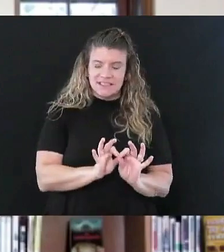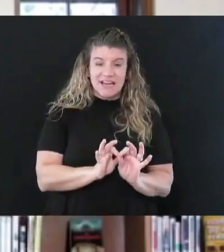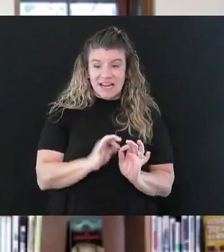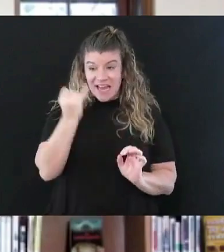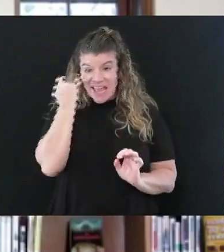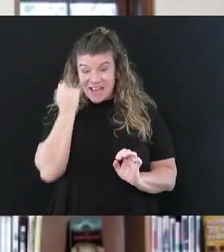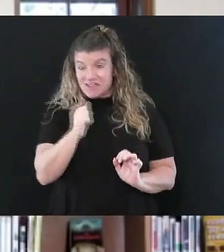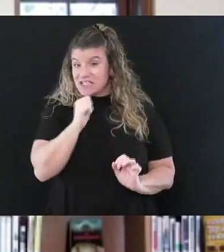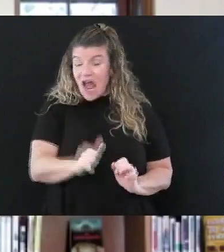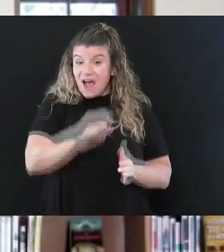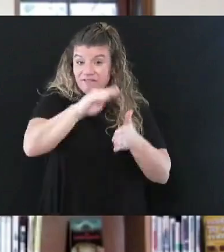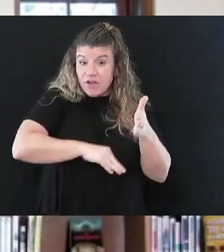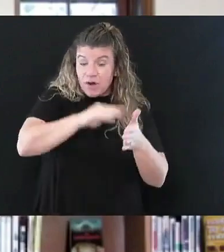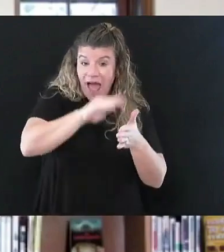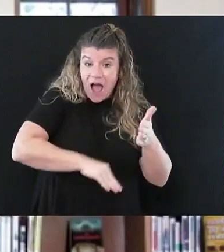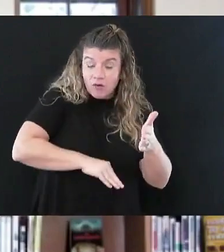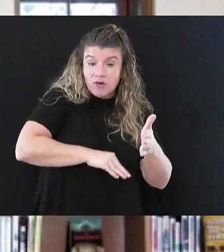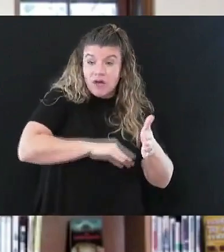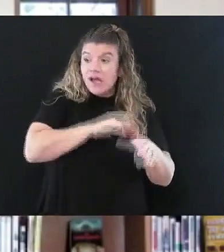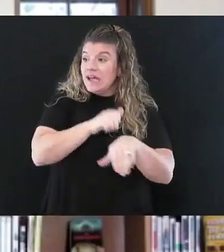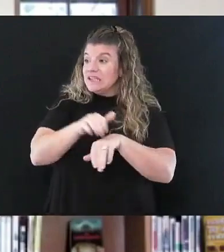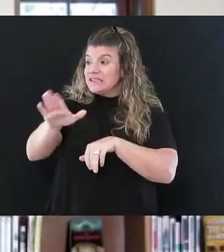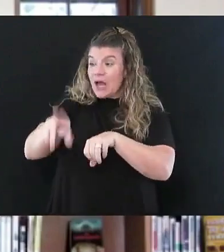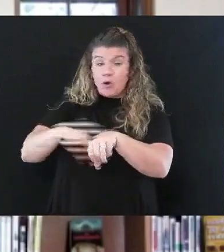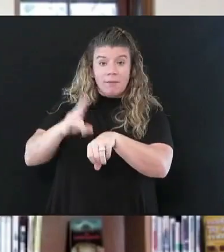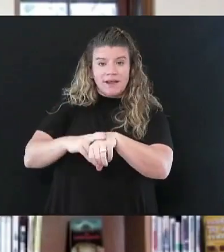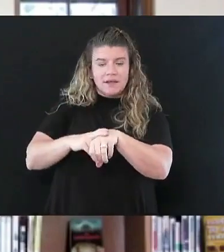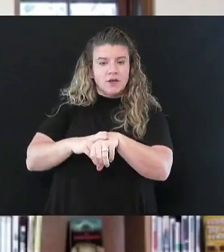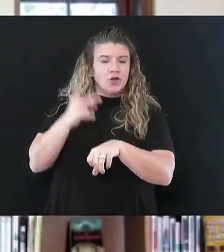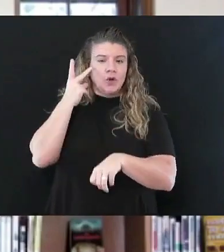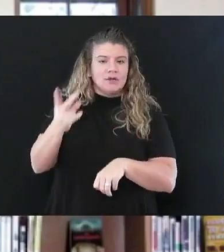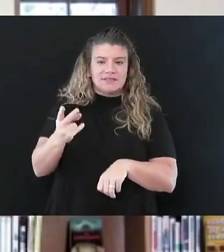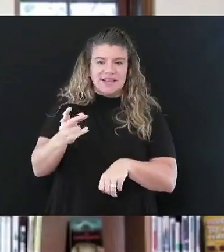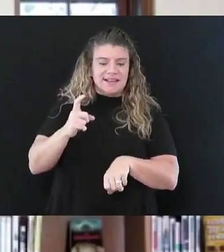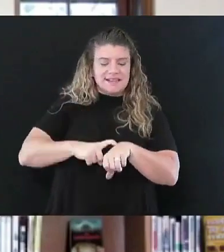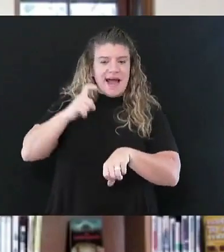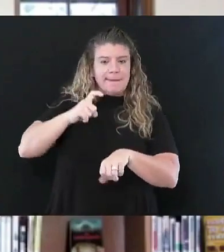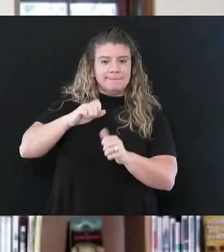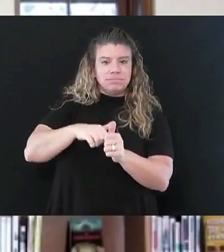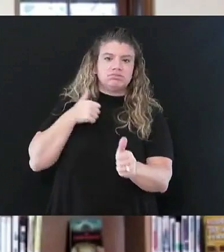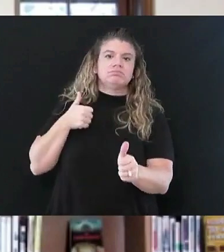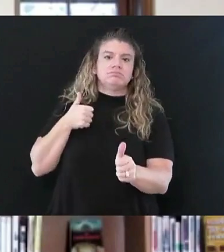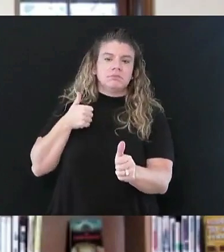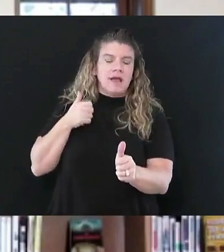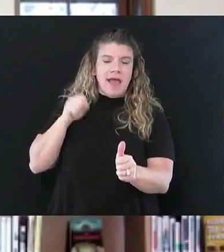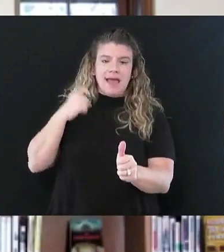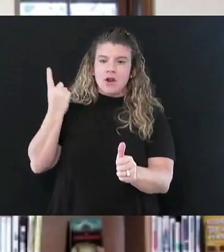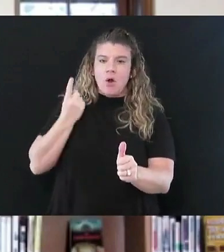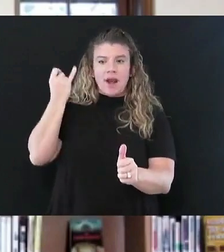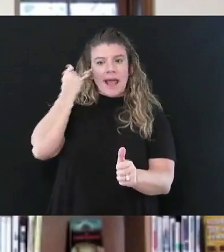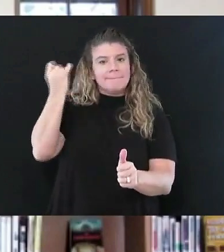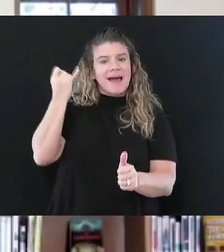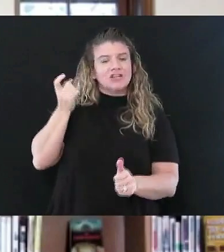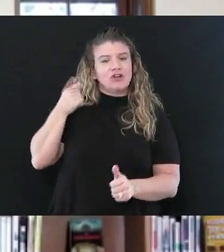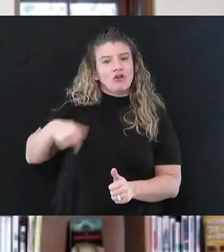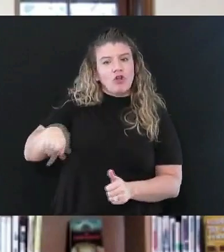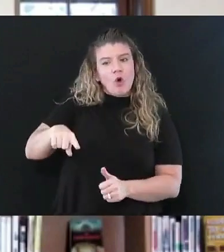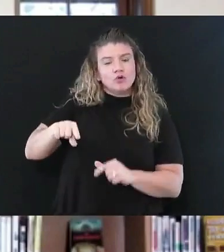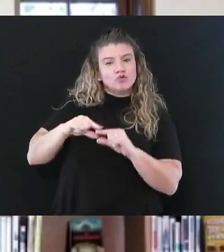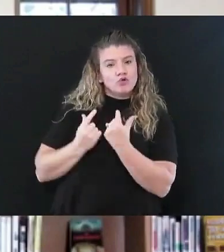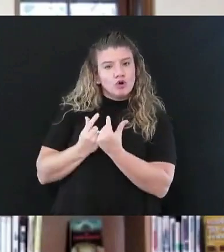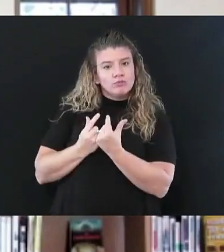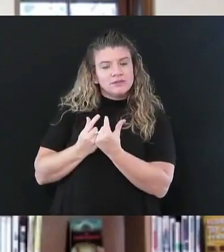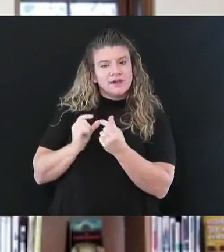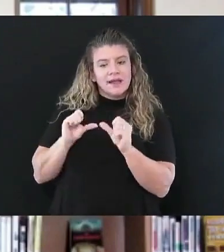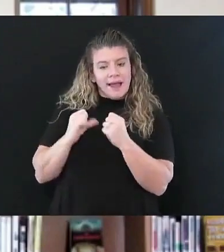it was not filled out and sent in normally, you can see the time lag. And I can only imagine those entities,